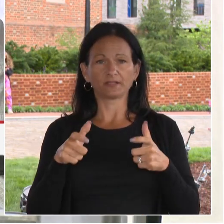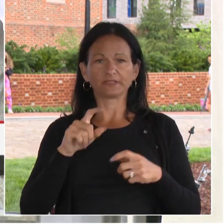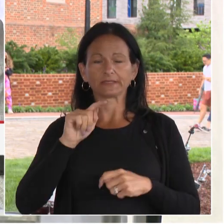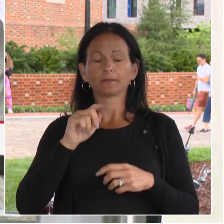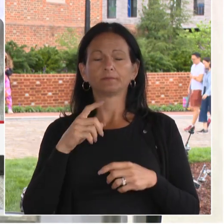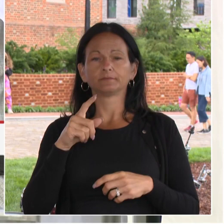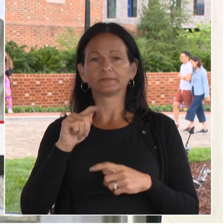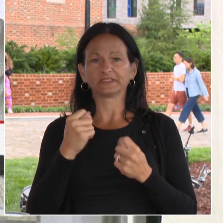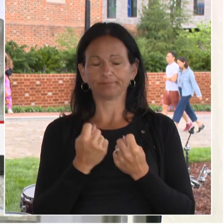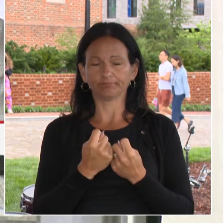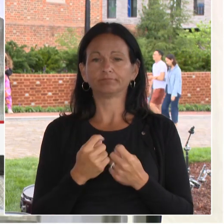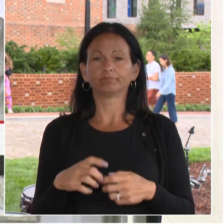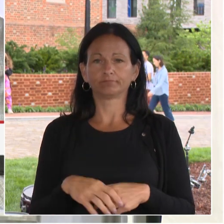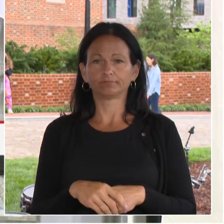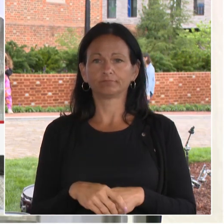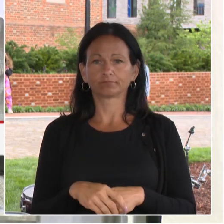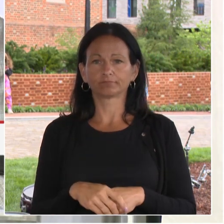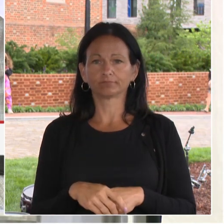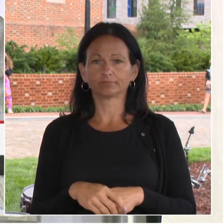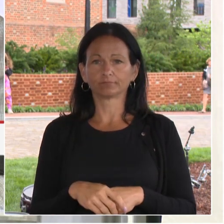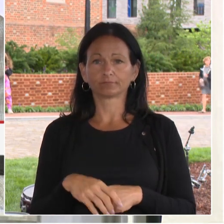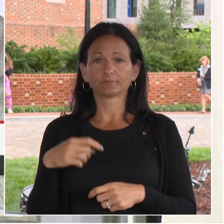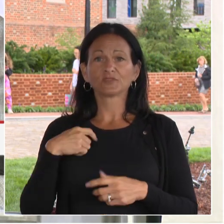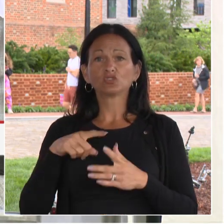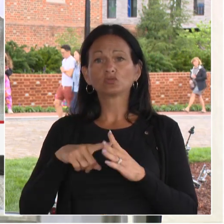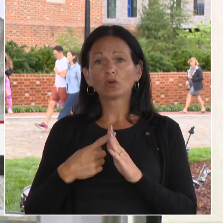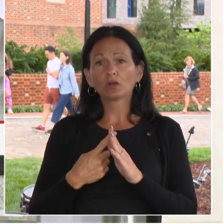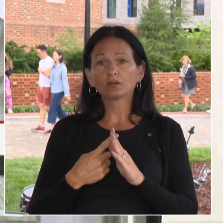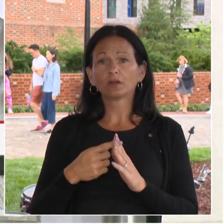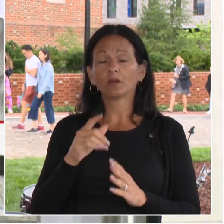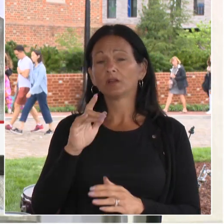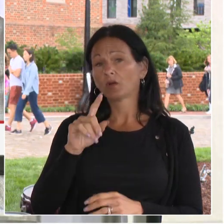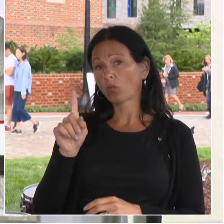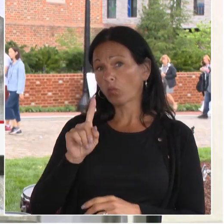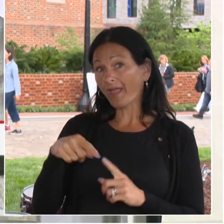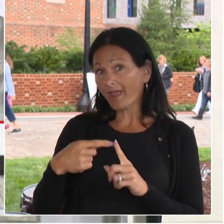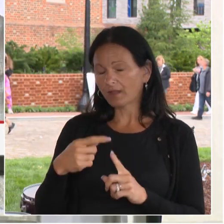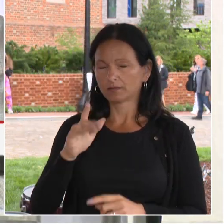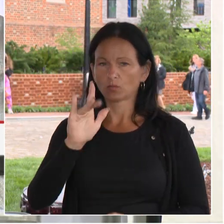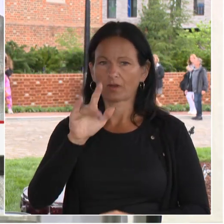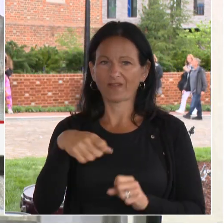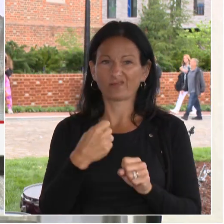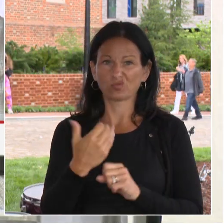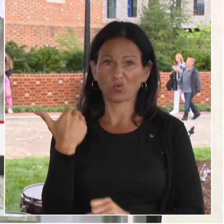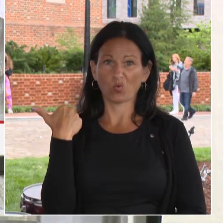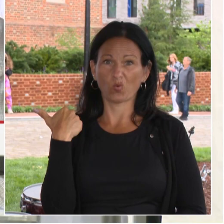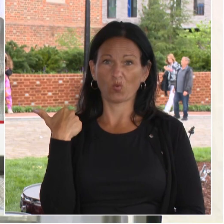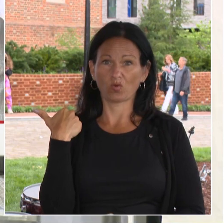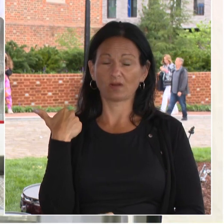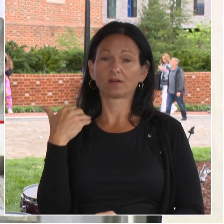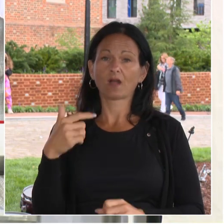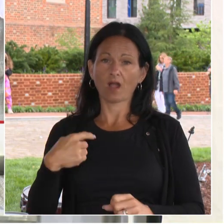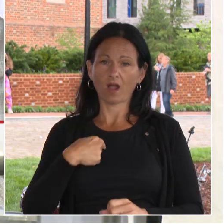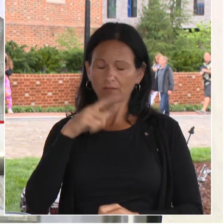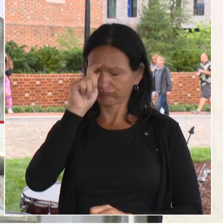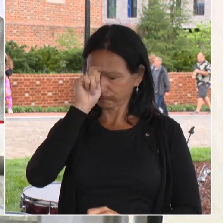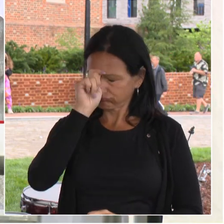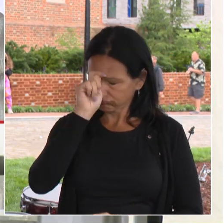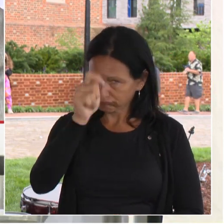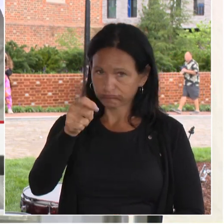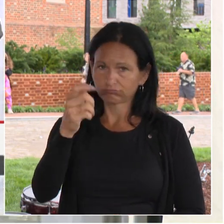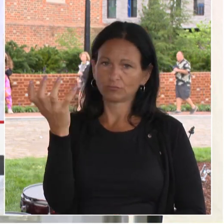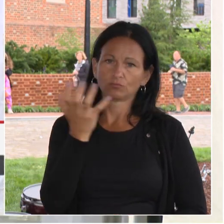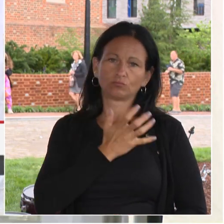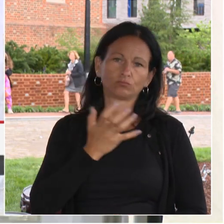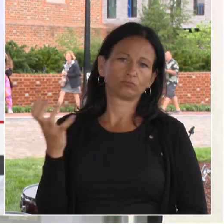over 25 years ago, and I just wanted to recognize Todd Weiss, who is my long-term partner, started as a